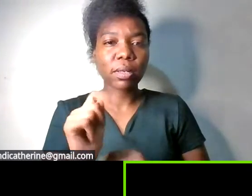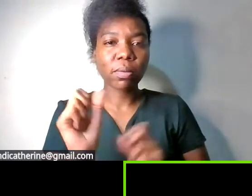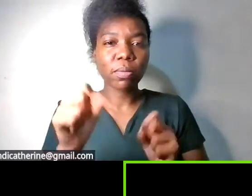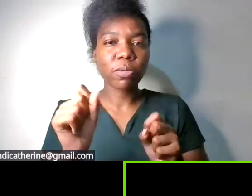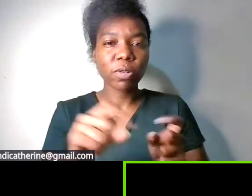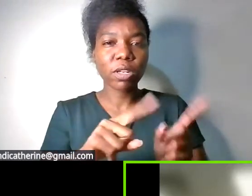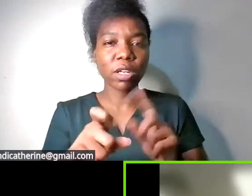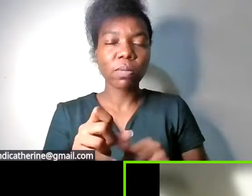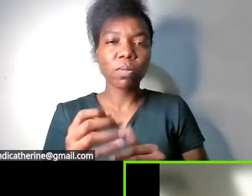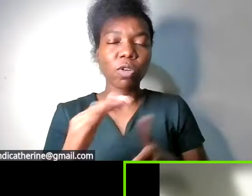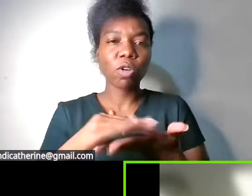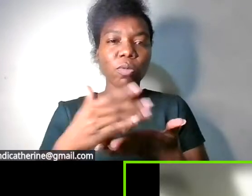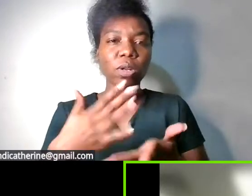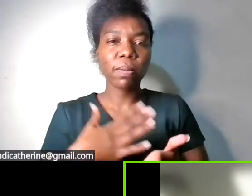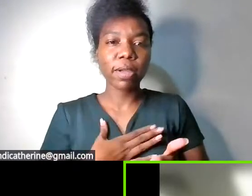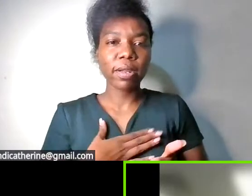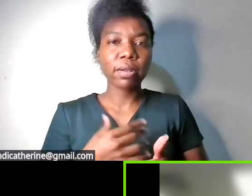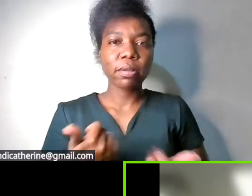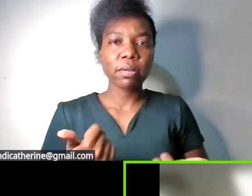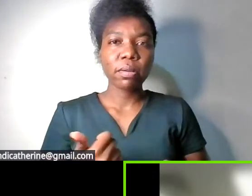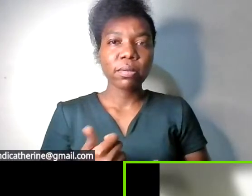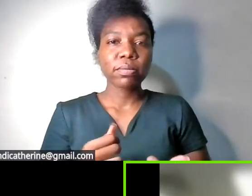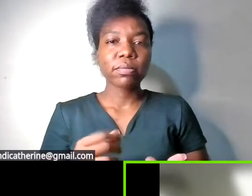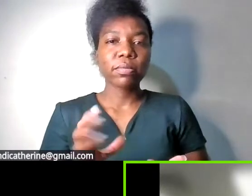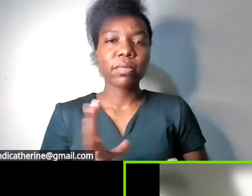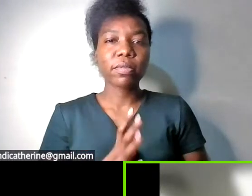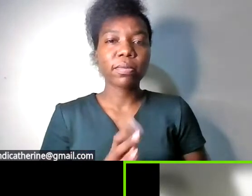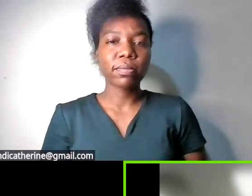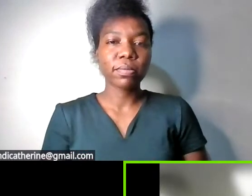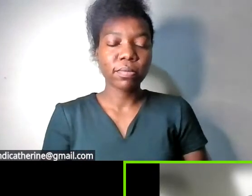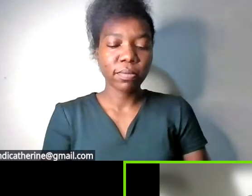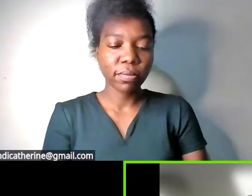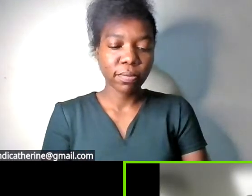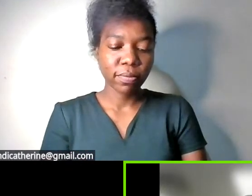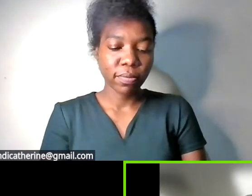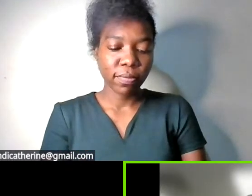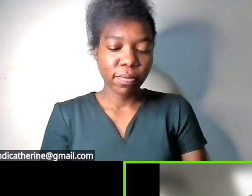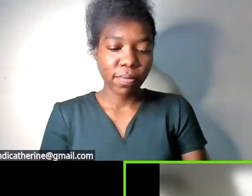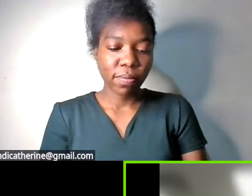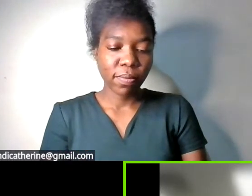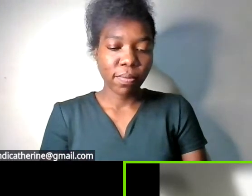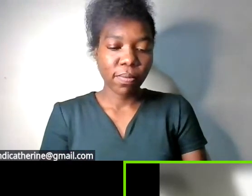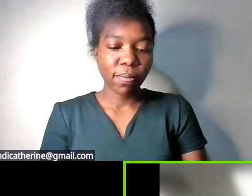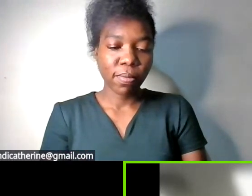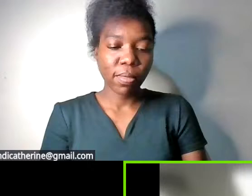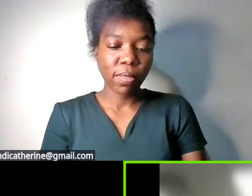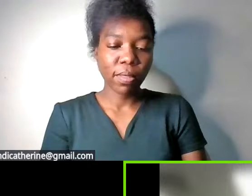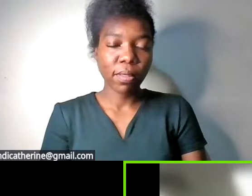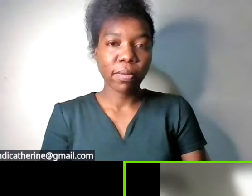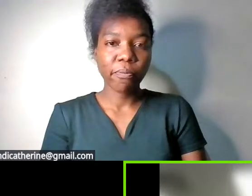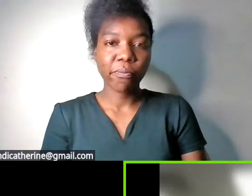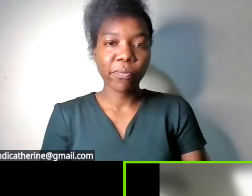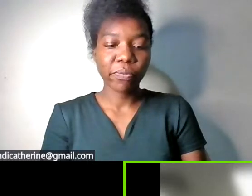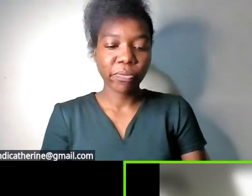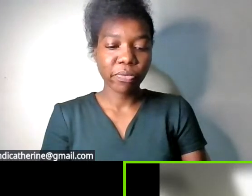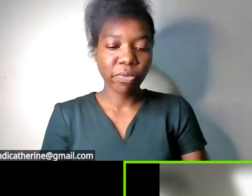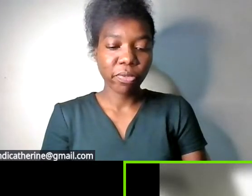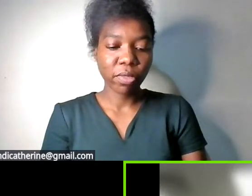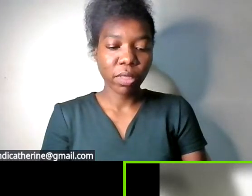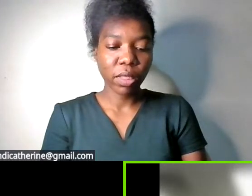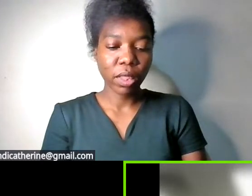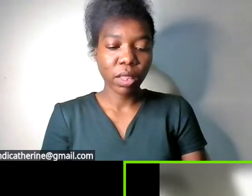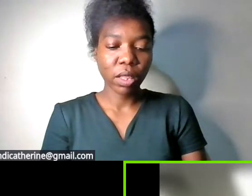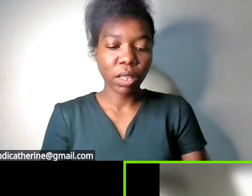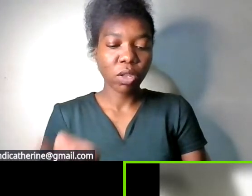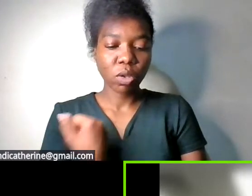computer and why don't you speak here? Sure. Come on over on this side. Sorry. Can you hear me? Yeah, we couldn't hear you. Sorry.